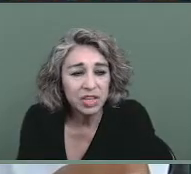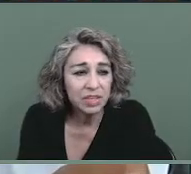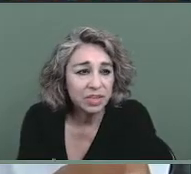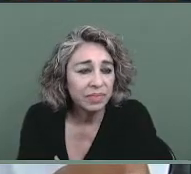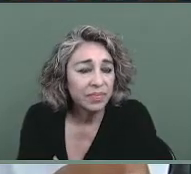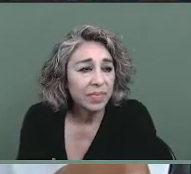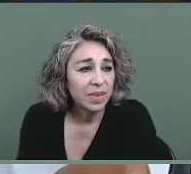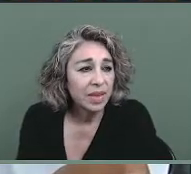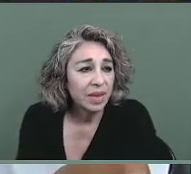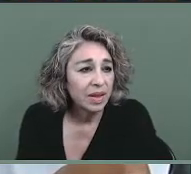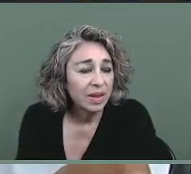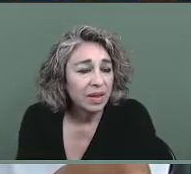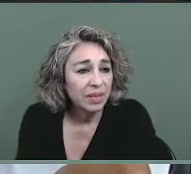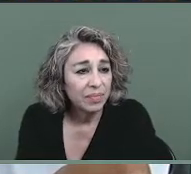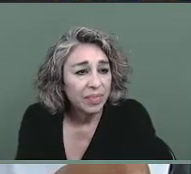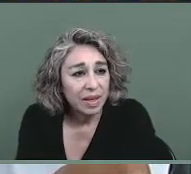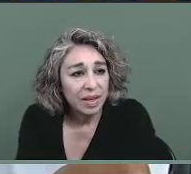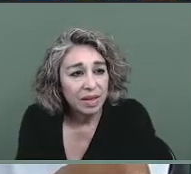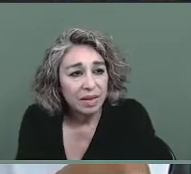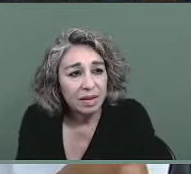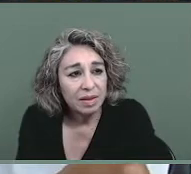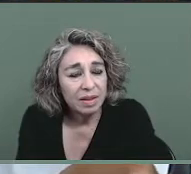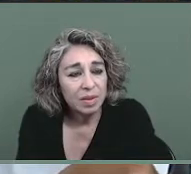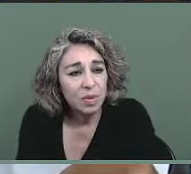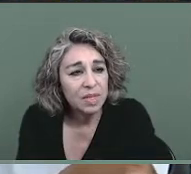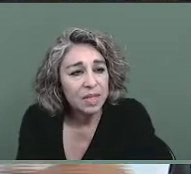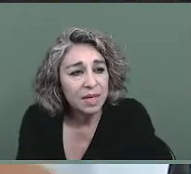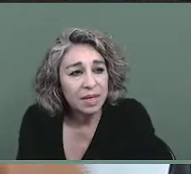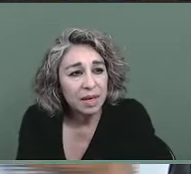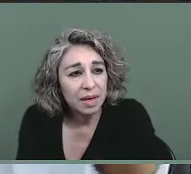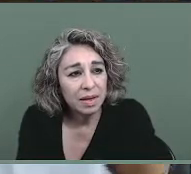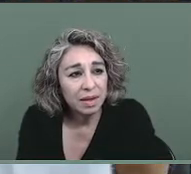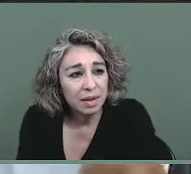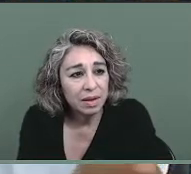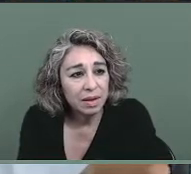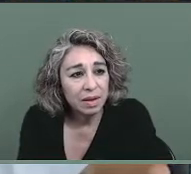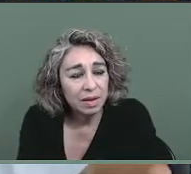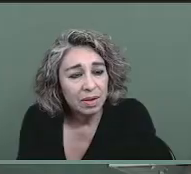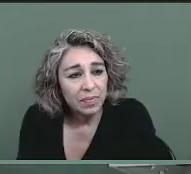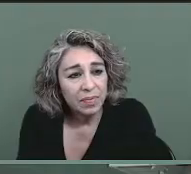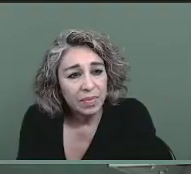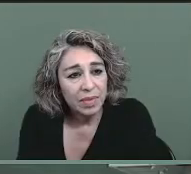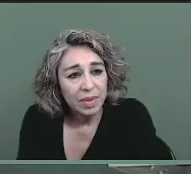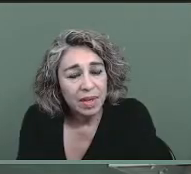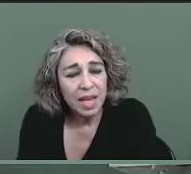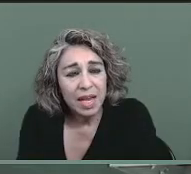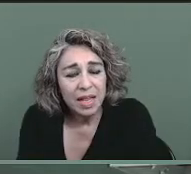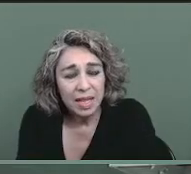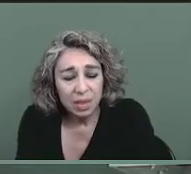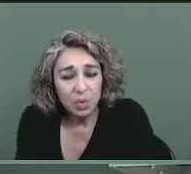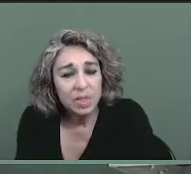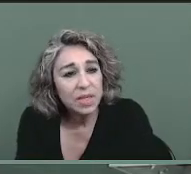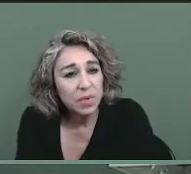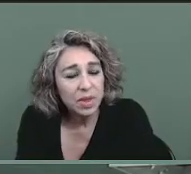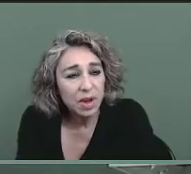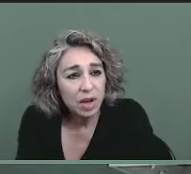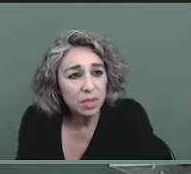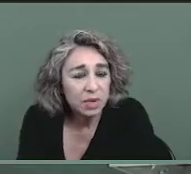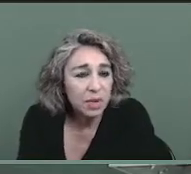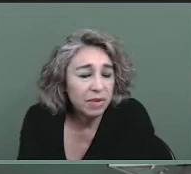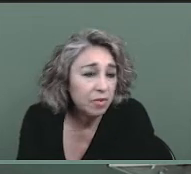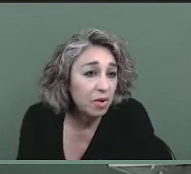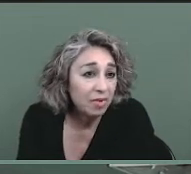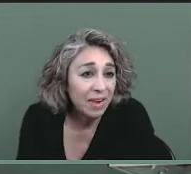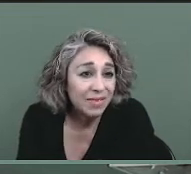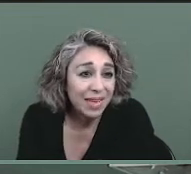officials the one said yeah like the ones that run the hospital